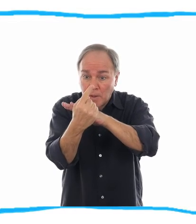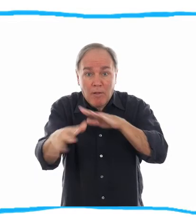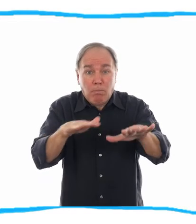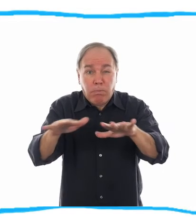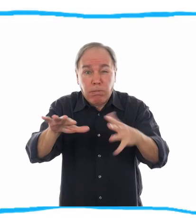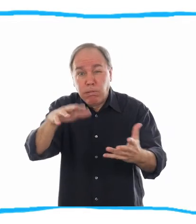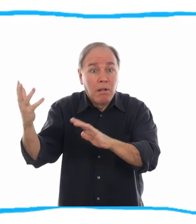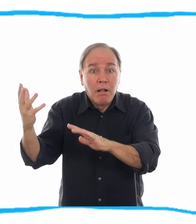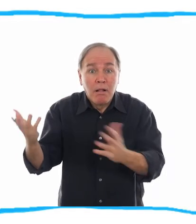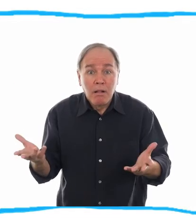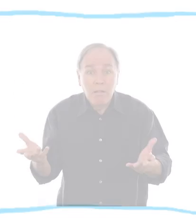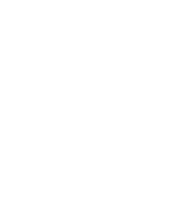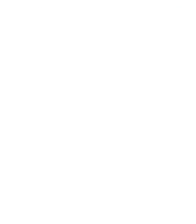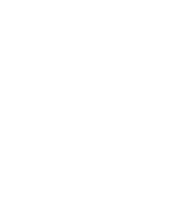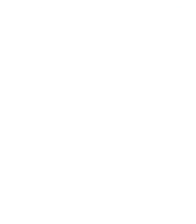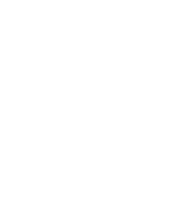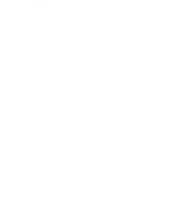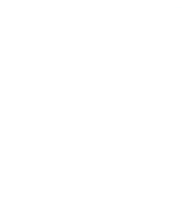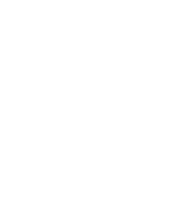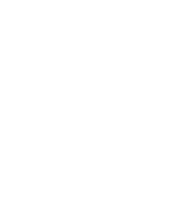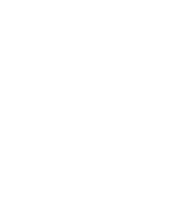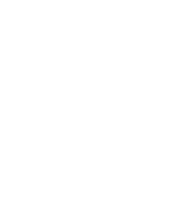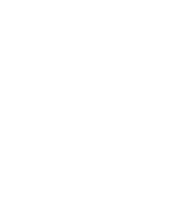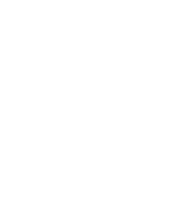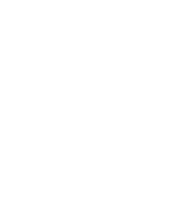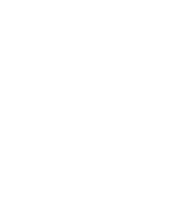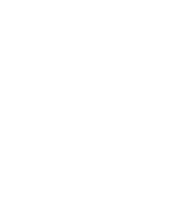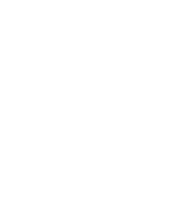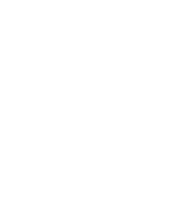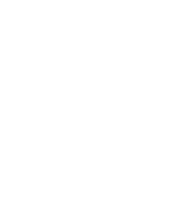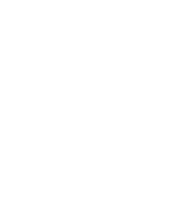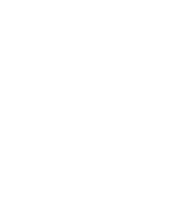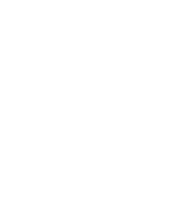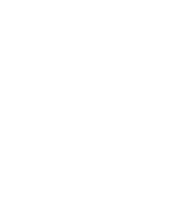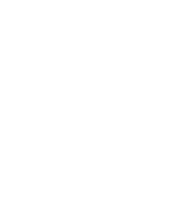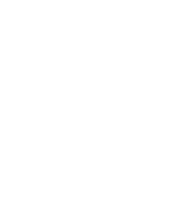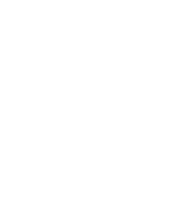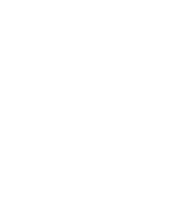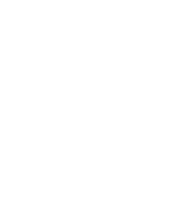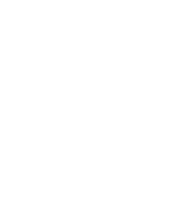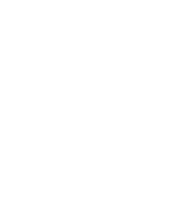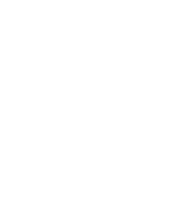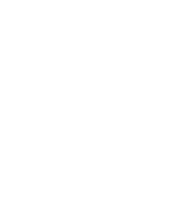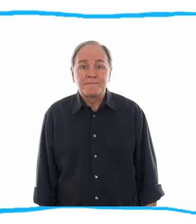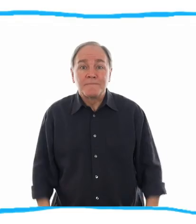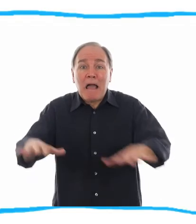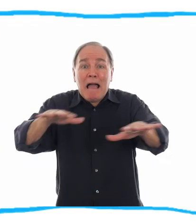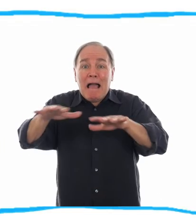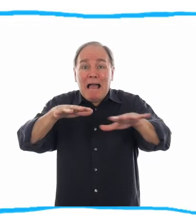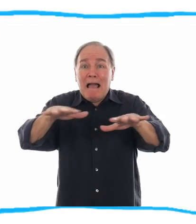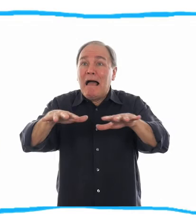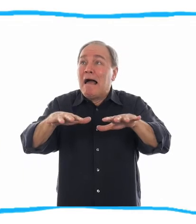deaf. I want to tell you about a disaster. A girl is eating breakfast when the room shakes.